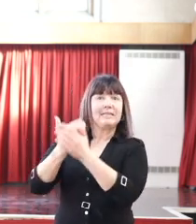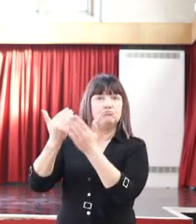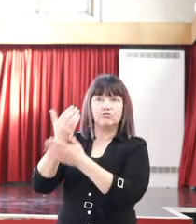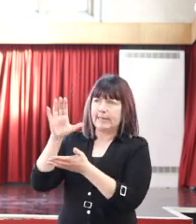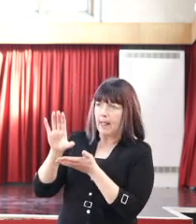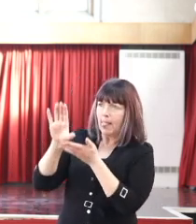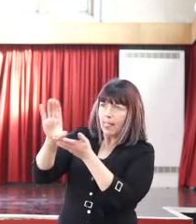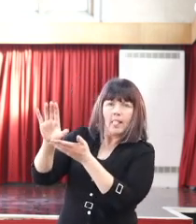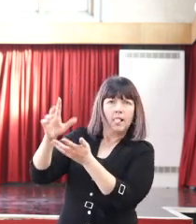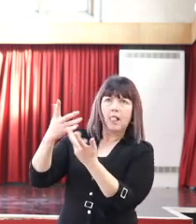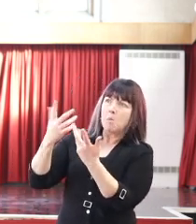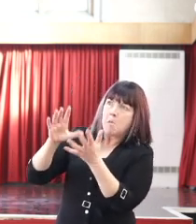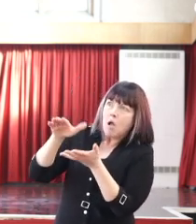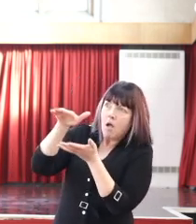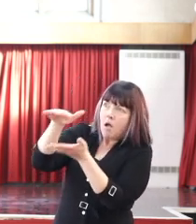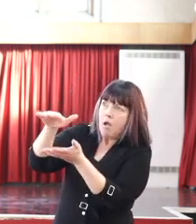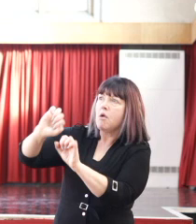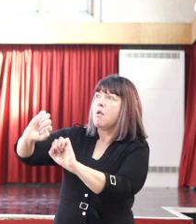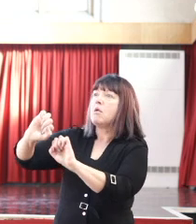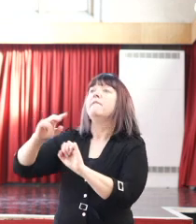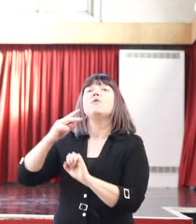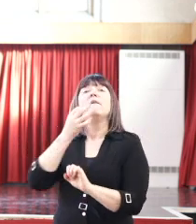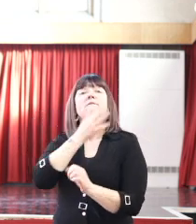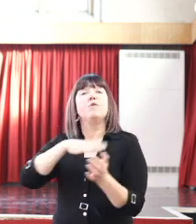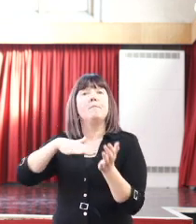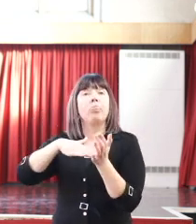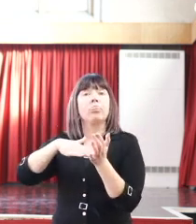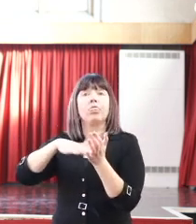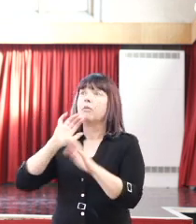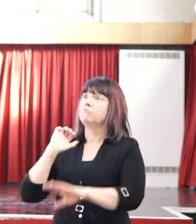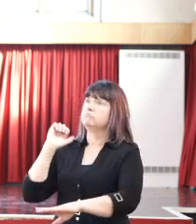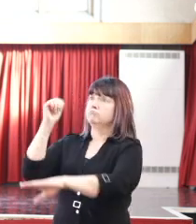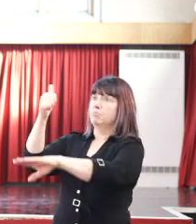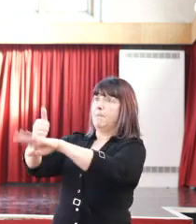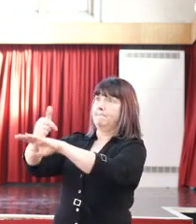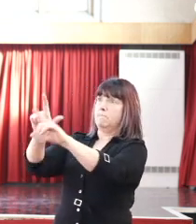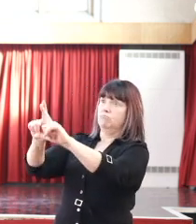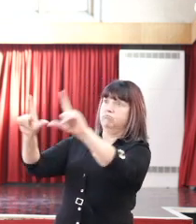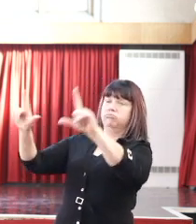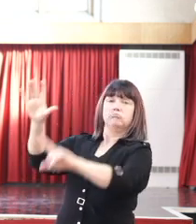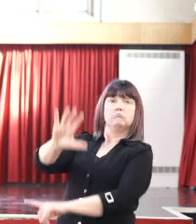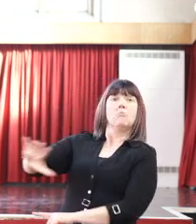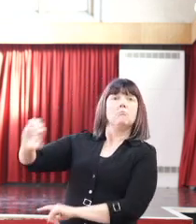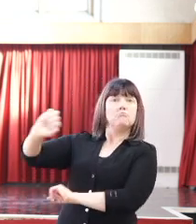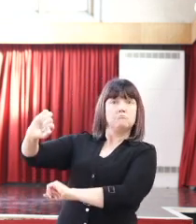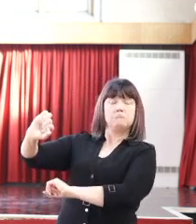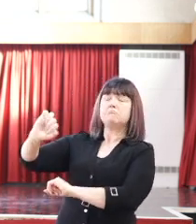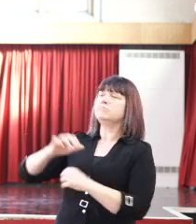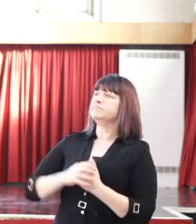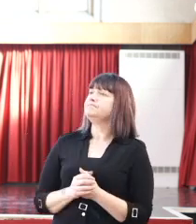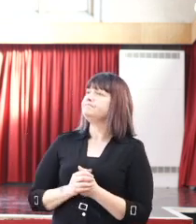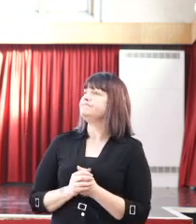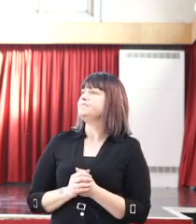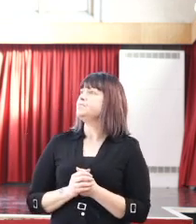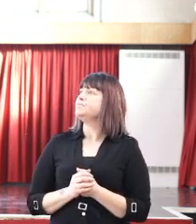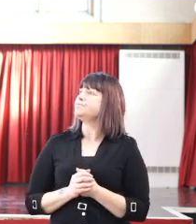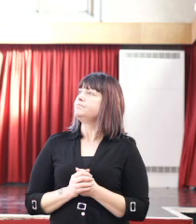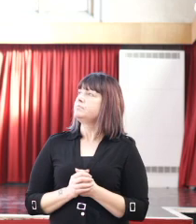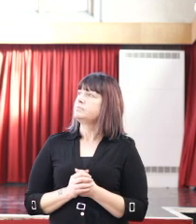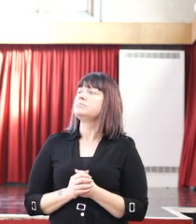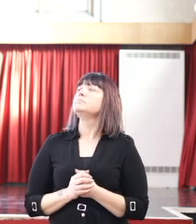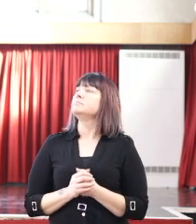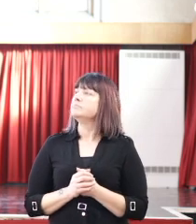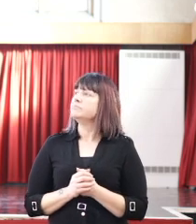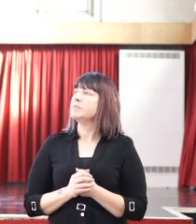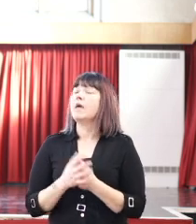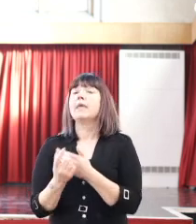inside the Turner Contemporary for a few months as part of an open group show, and then also have the opportunity for one